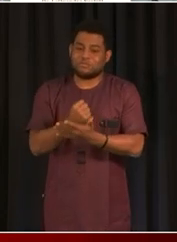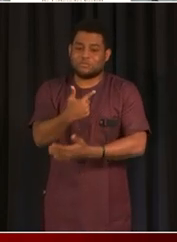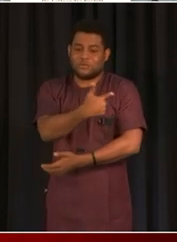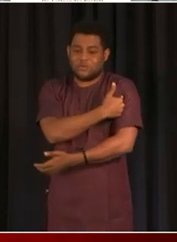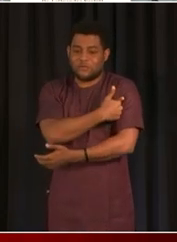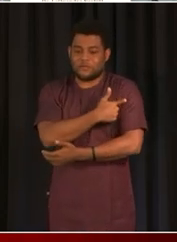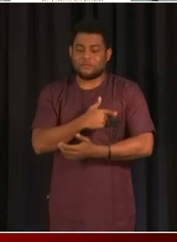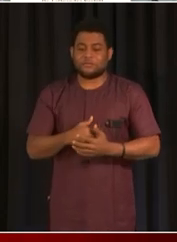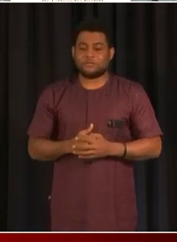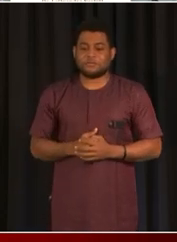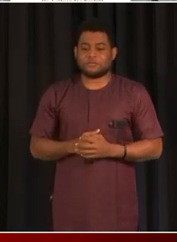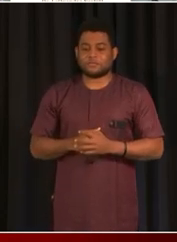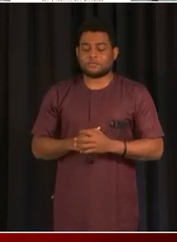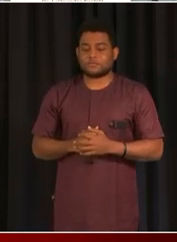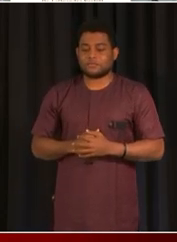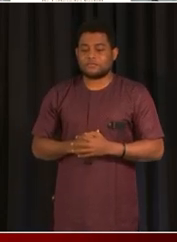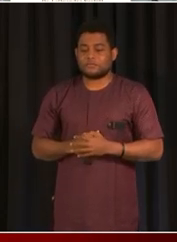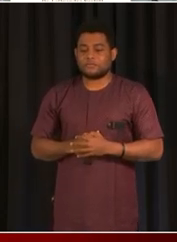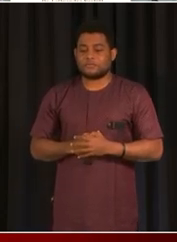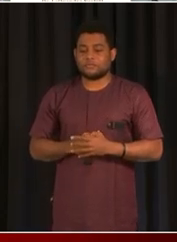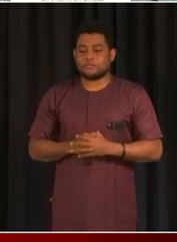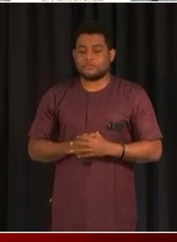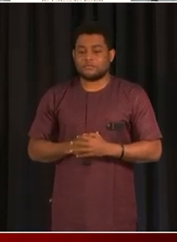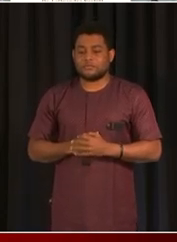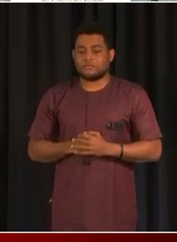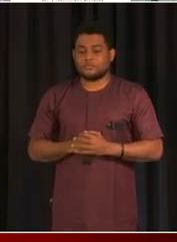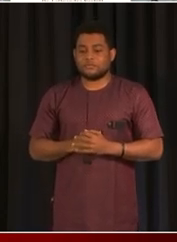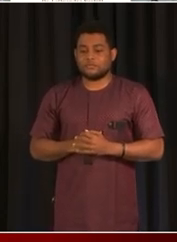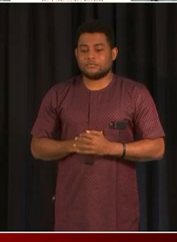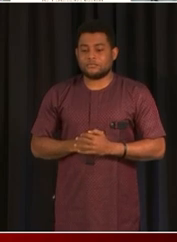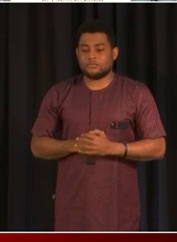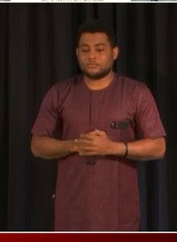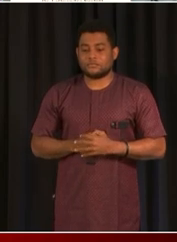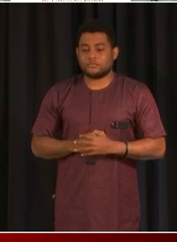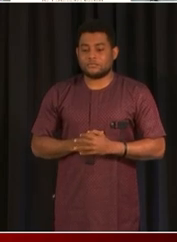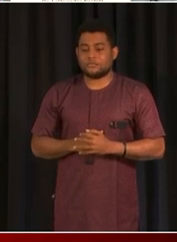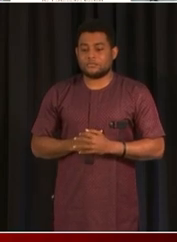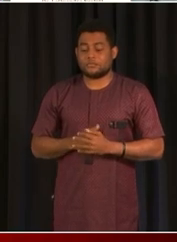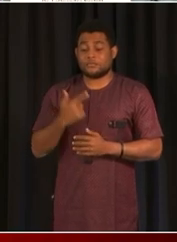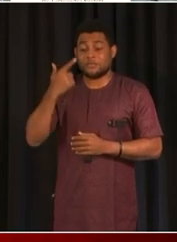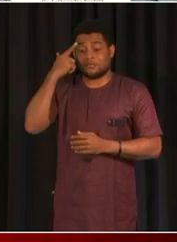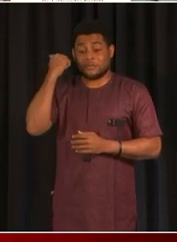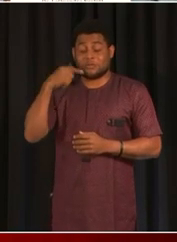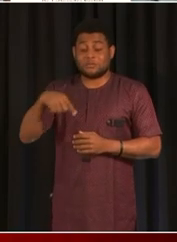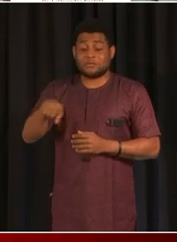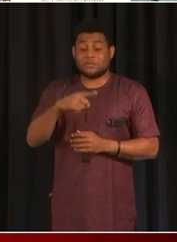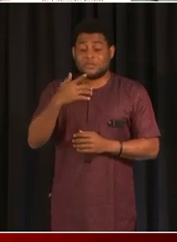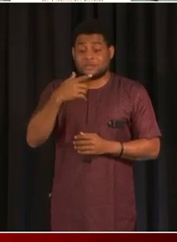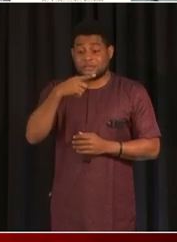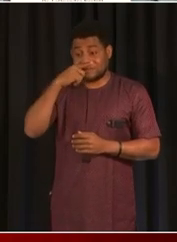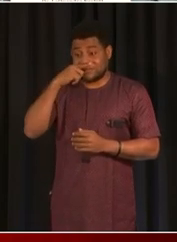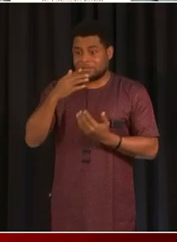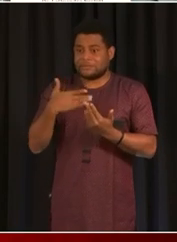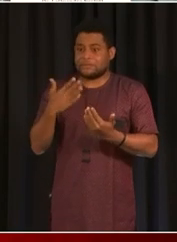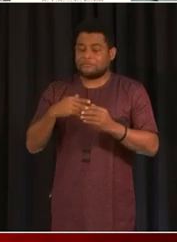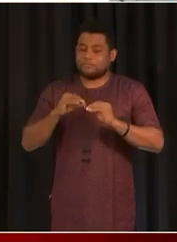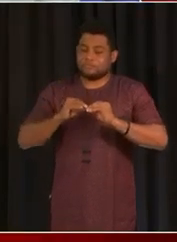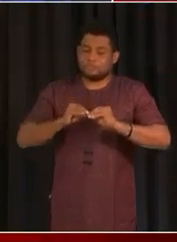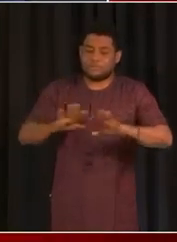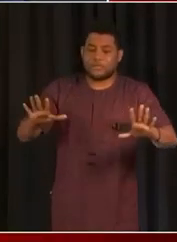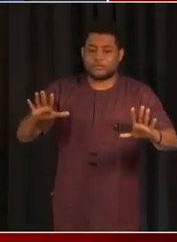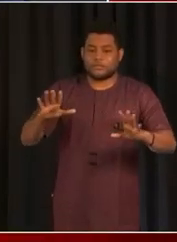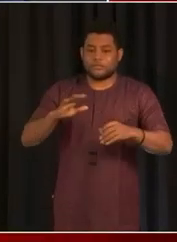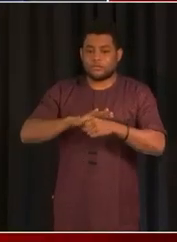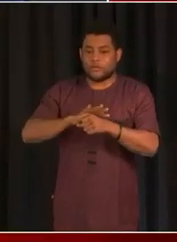and 40-year-old population because they are the ones who are keeping COVID around. Thank you, Madam Mayor. Thank you.